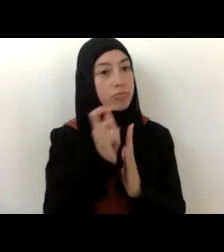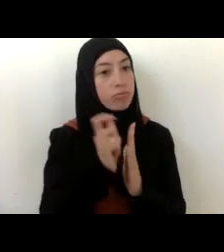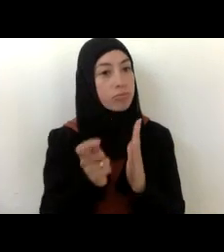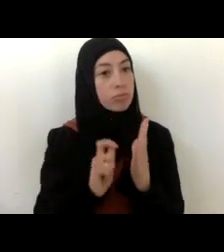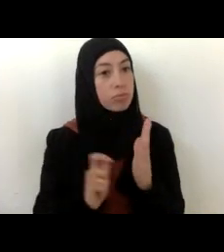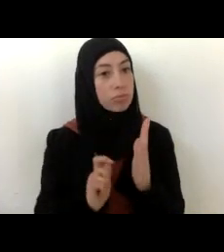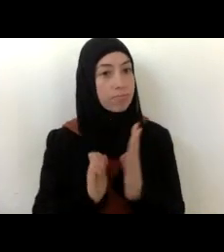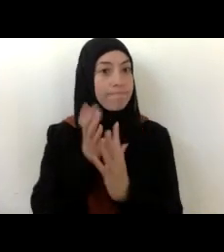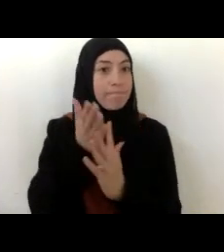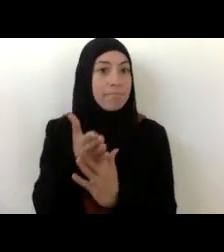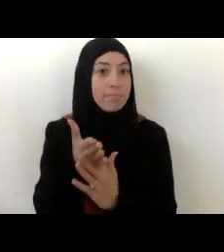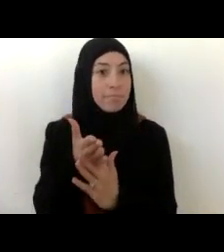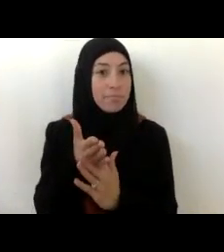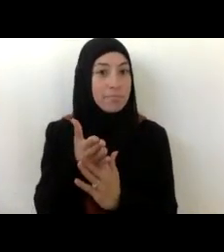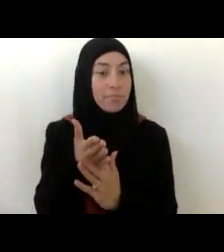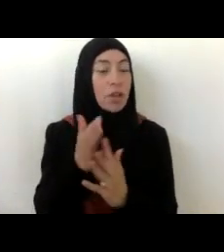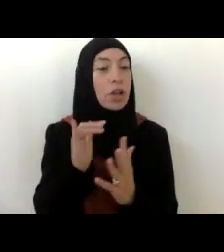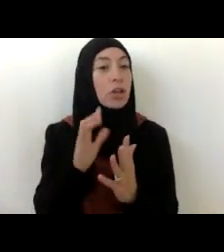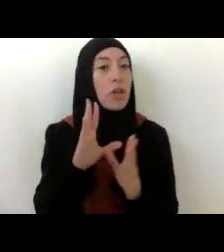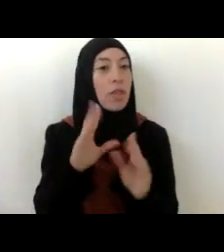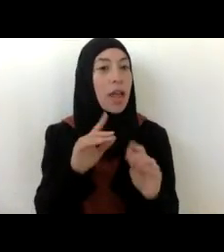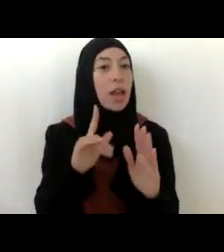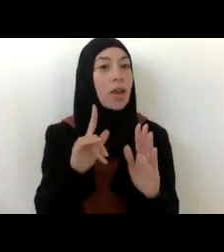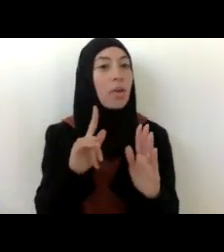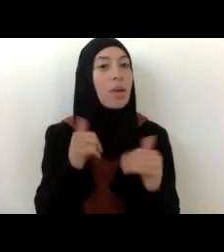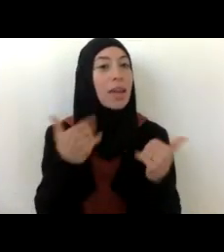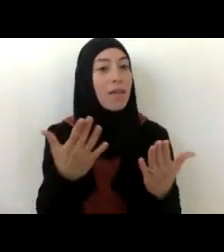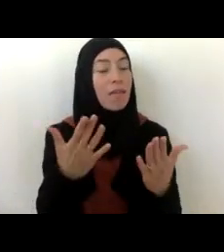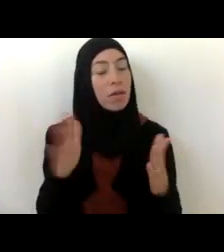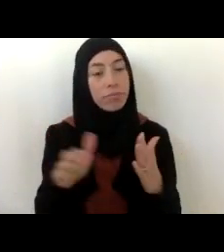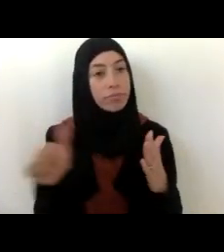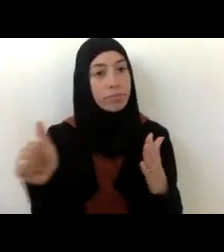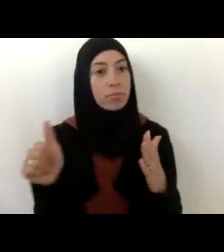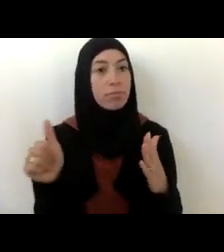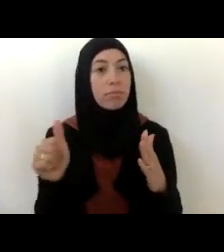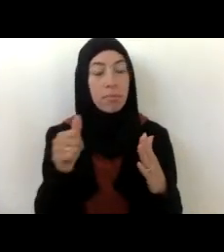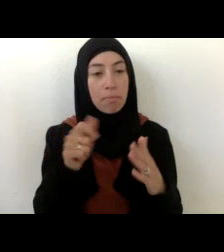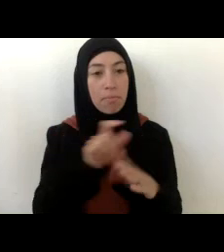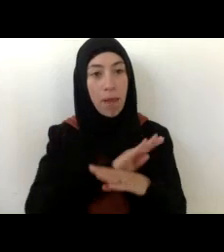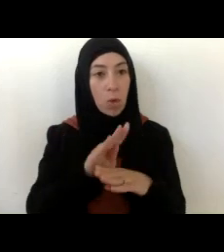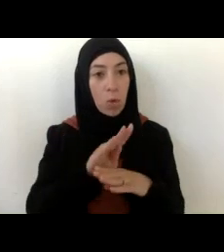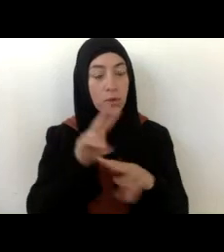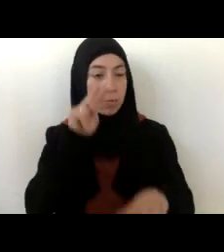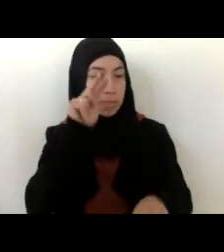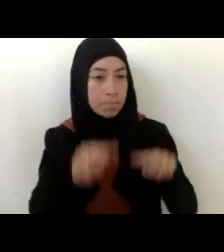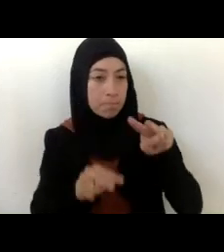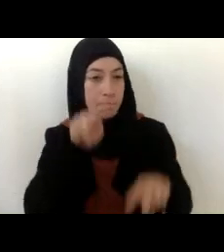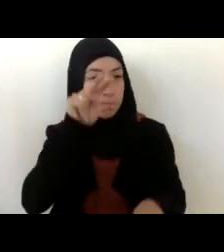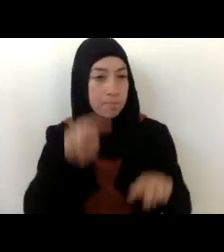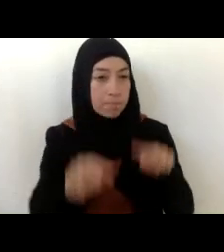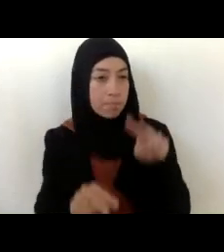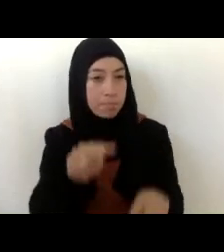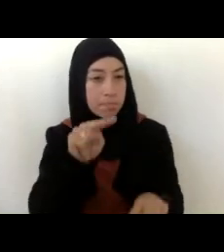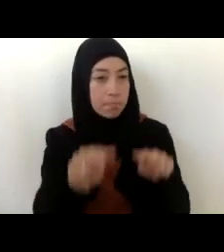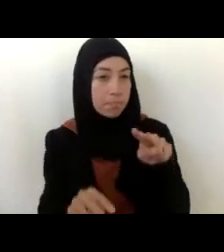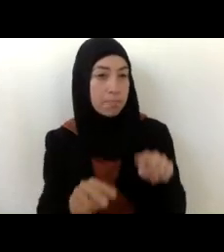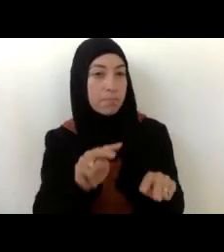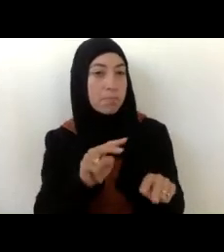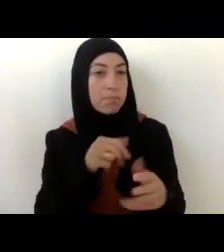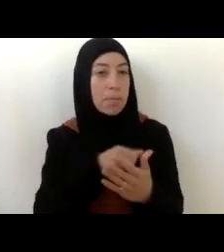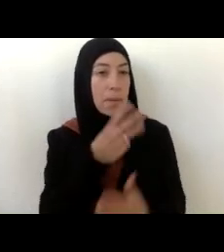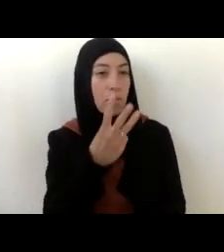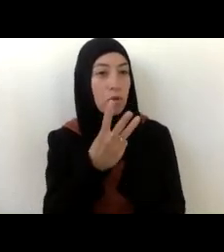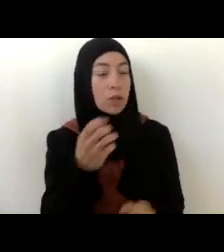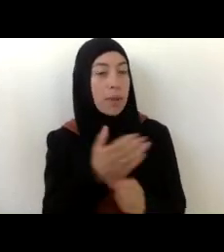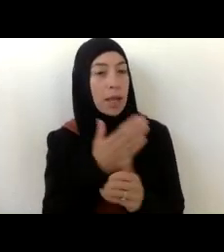from this stage, there will be an expert panel that will shortlist minimum 3 artists or artist teams for each of